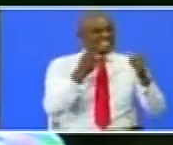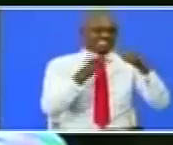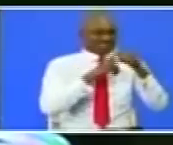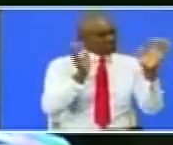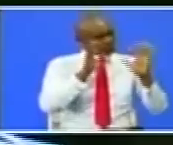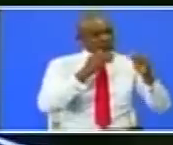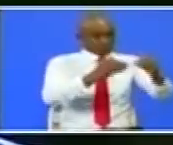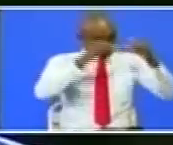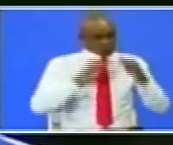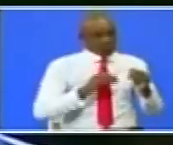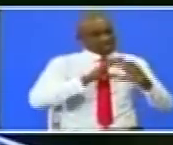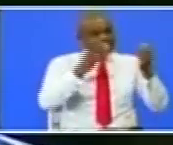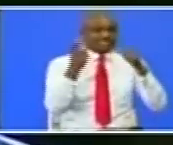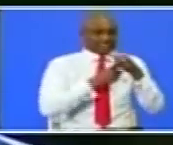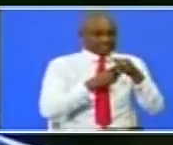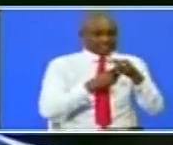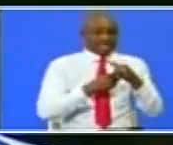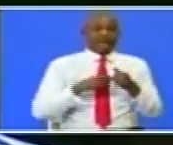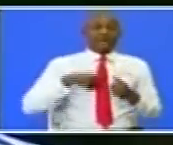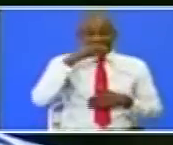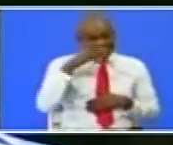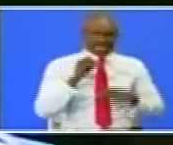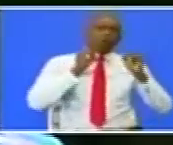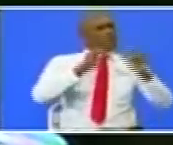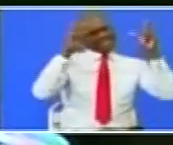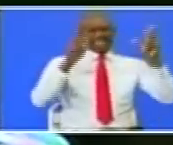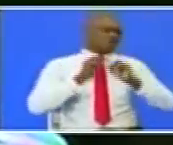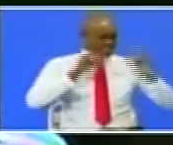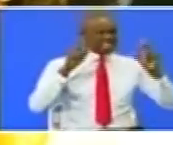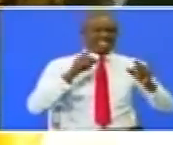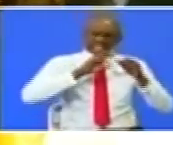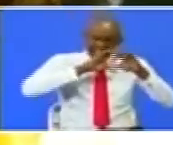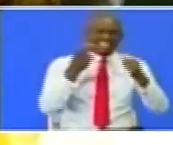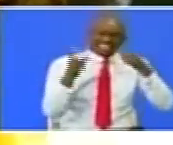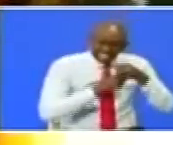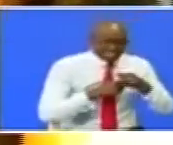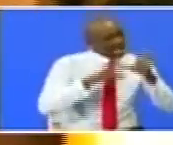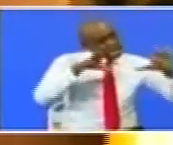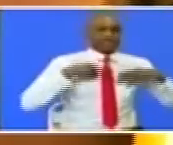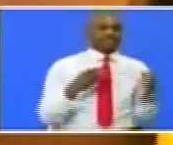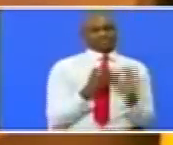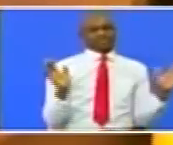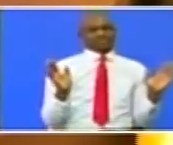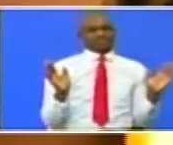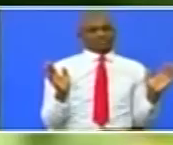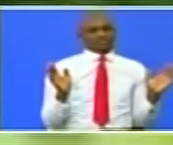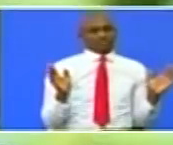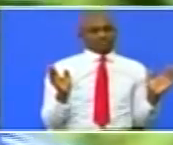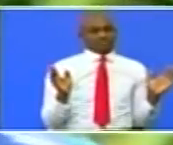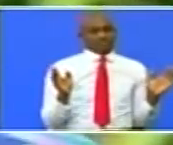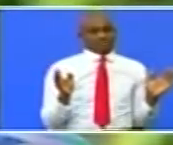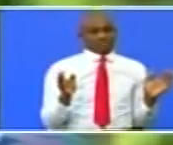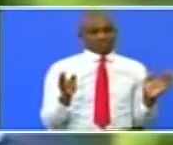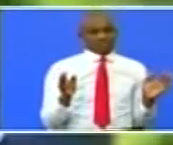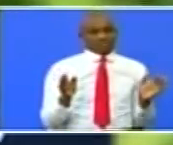And Elijah himself spoke out and said, in fact, that's what I want, because I've seen the academic level in this place is quite high. But then